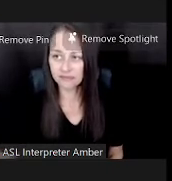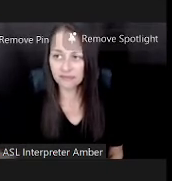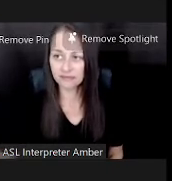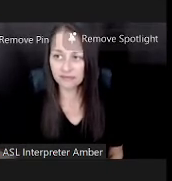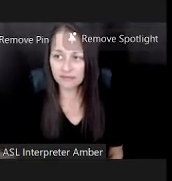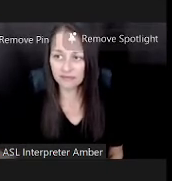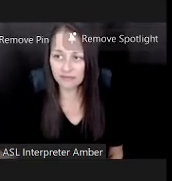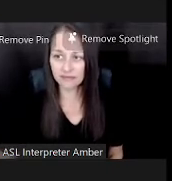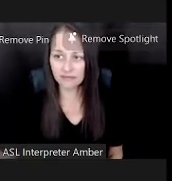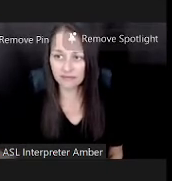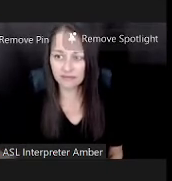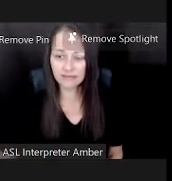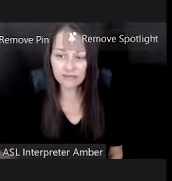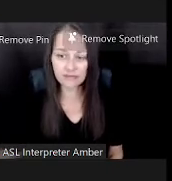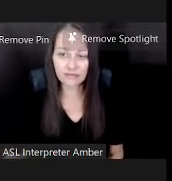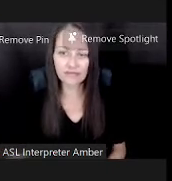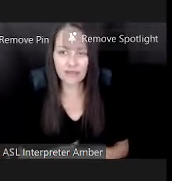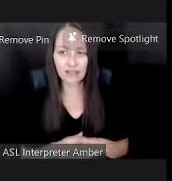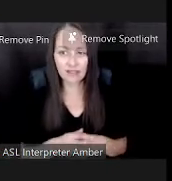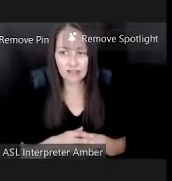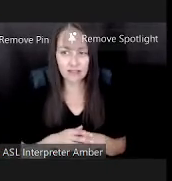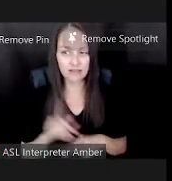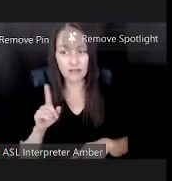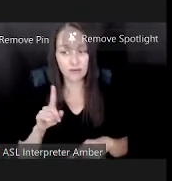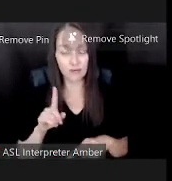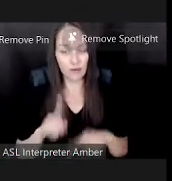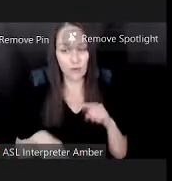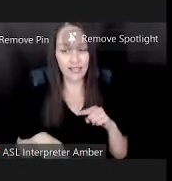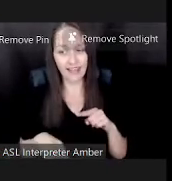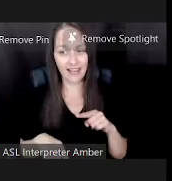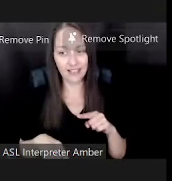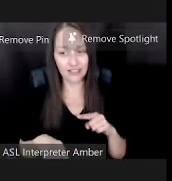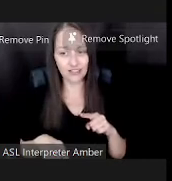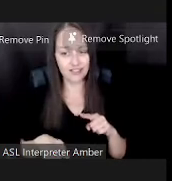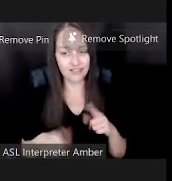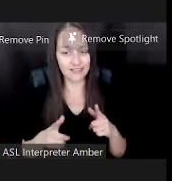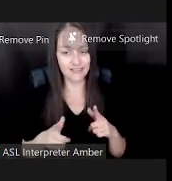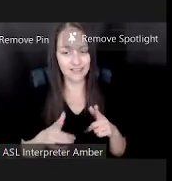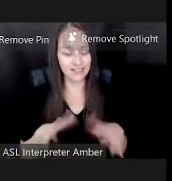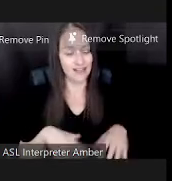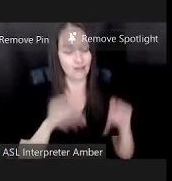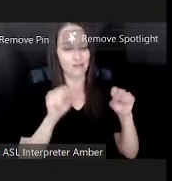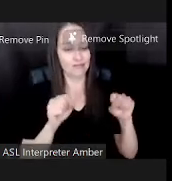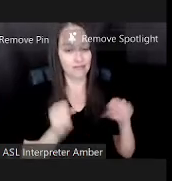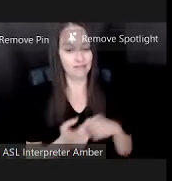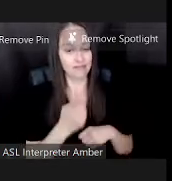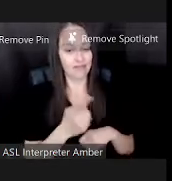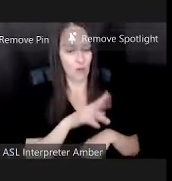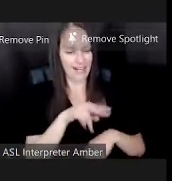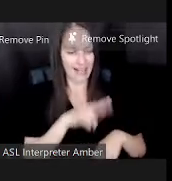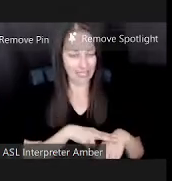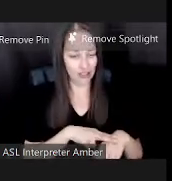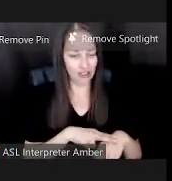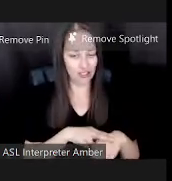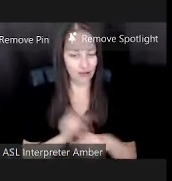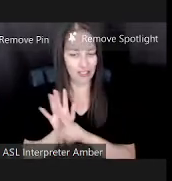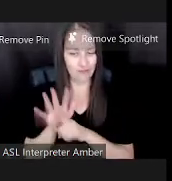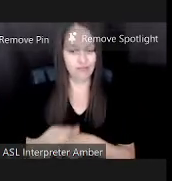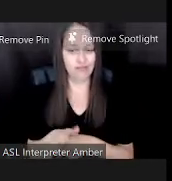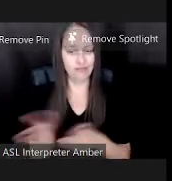of the nation state on how to treat the local as yeah. the nation state tries to shut everything down, you know? Yeah.